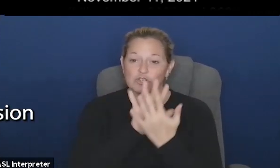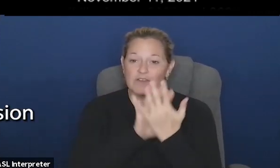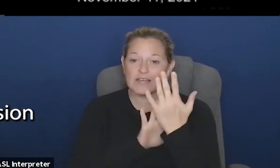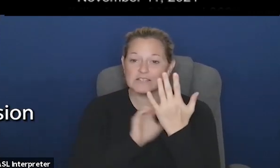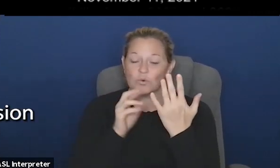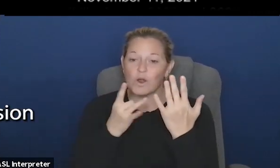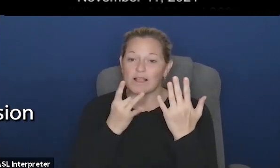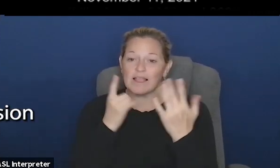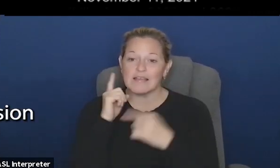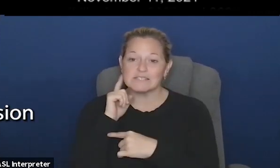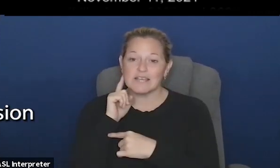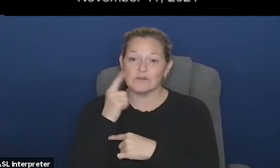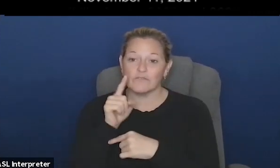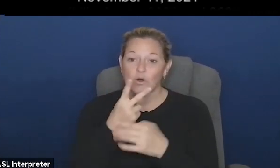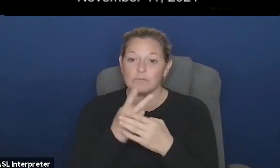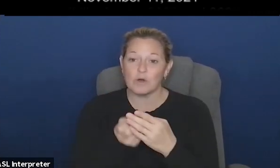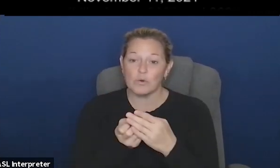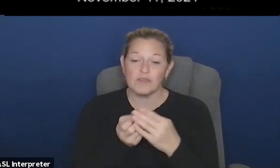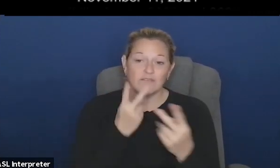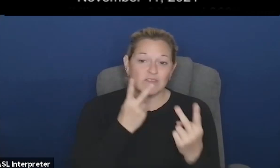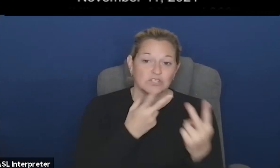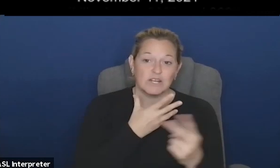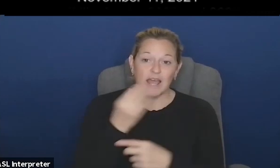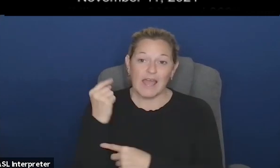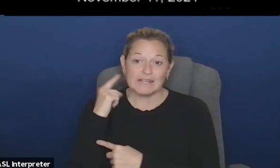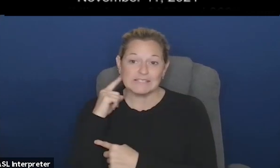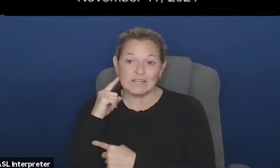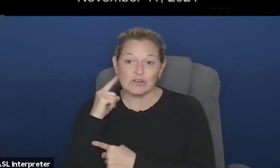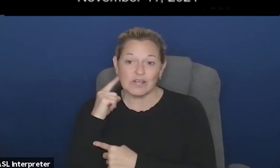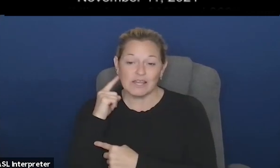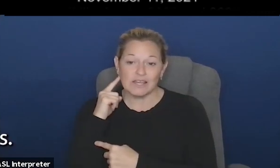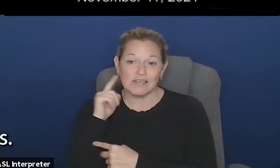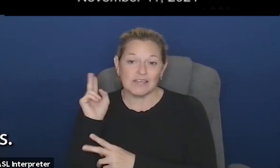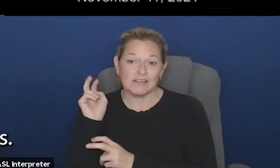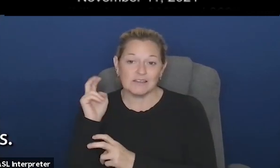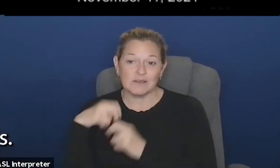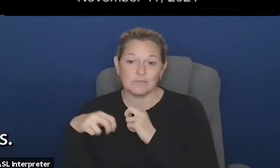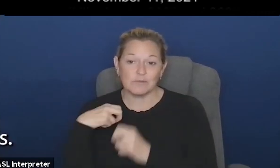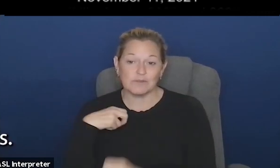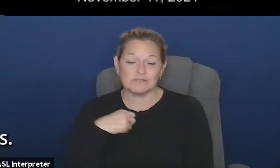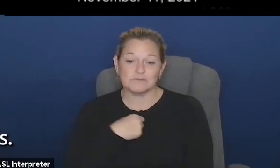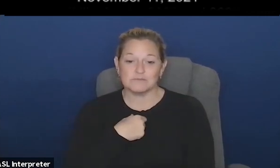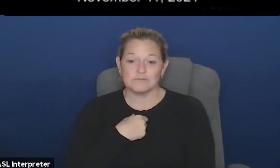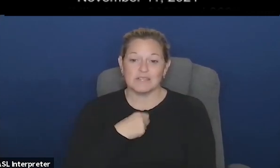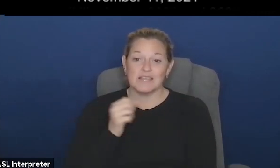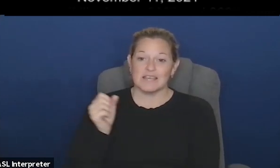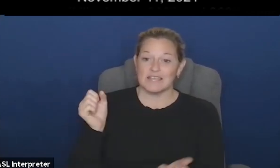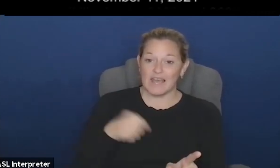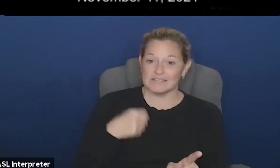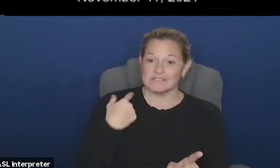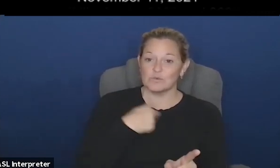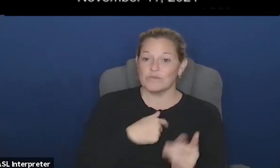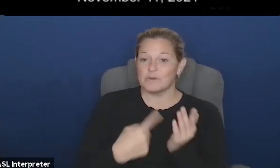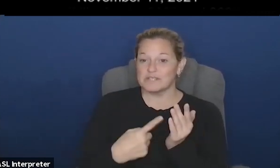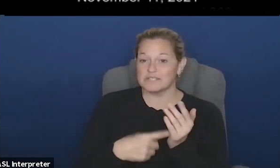with both vision and hearing impairments? Yes, yes, we have been talking about this. We have the parts.